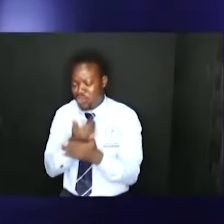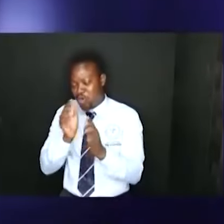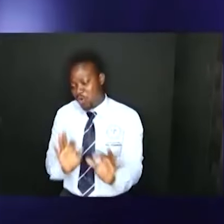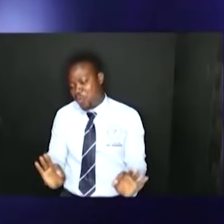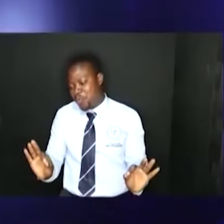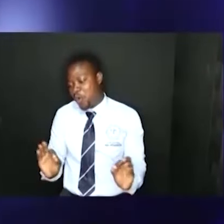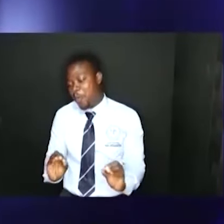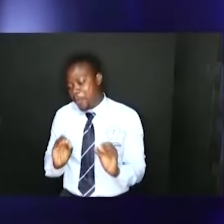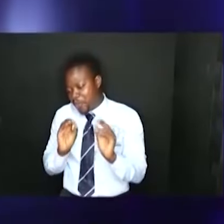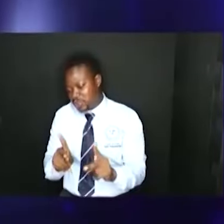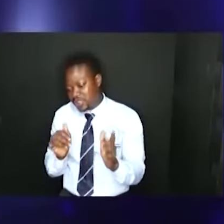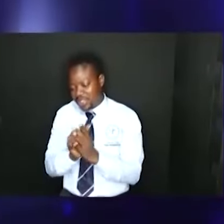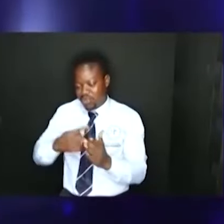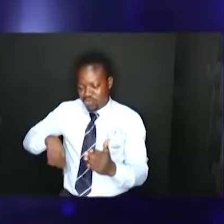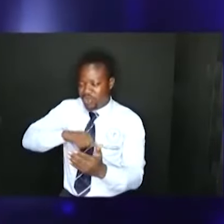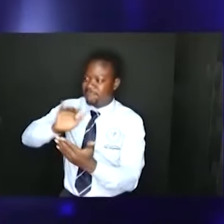his feet.